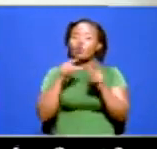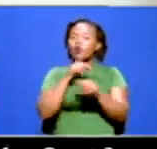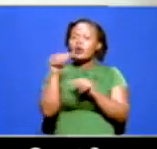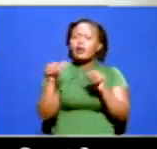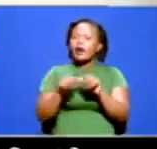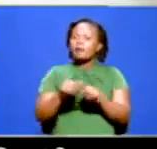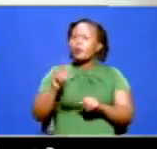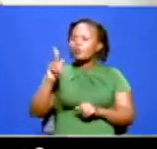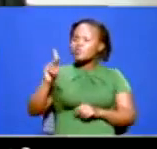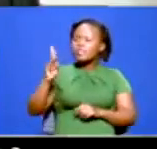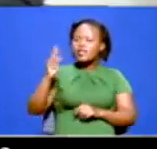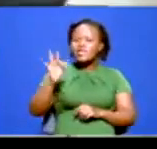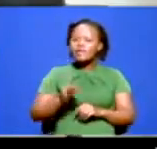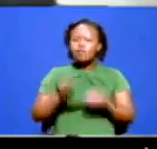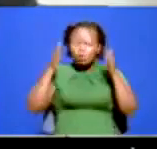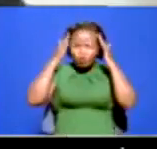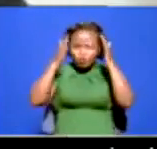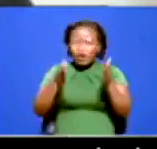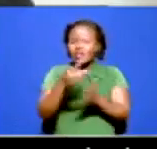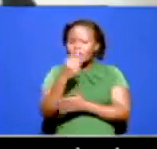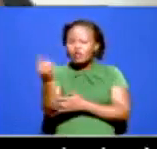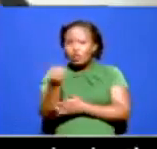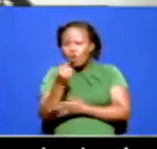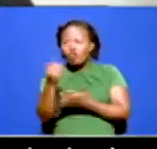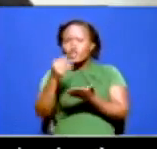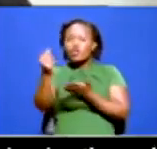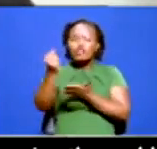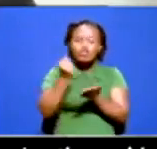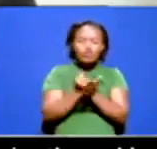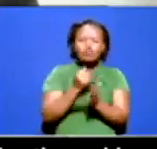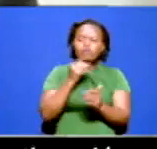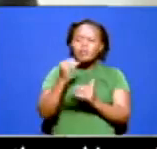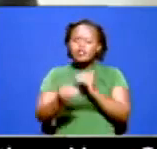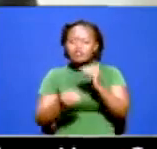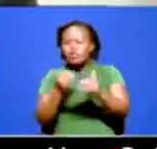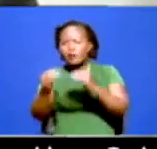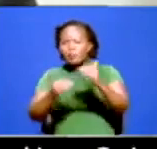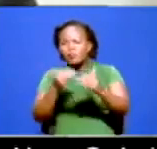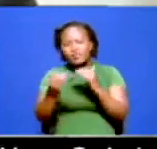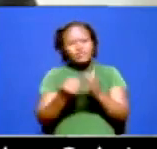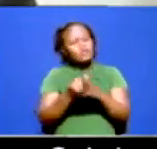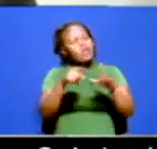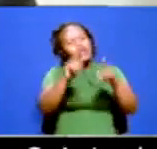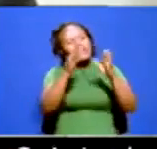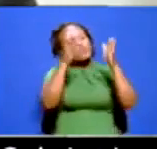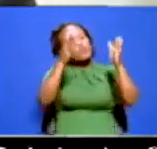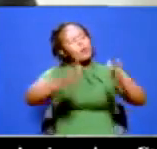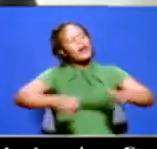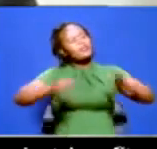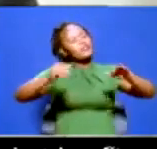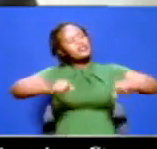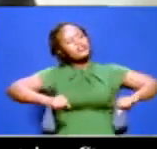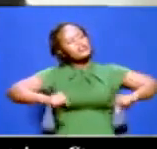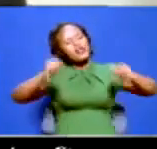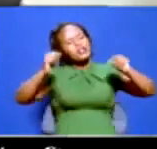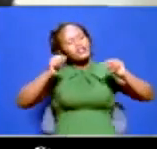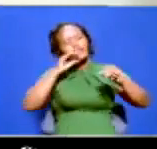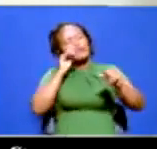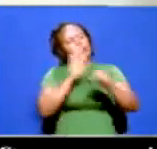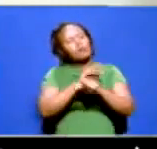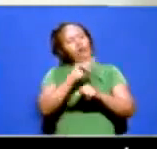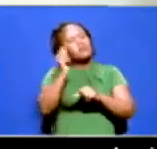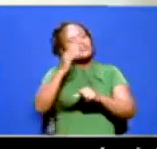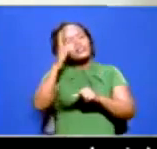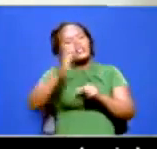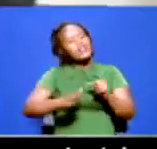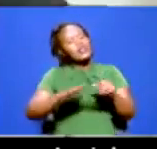refer to the recruitment process, how it went. Right. As the man in charge, how would you assure the public that this process is above board, and even